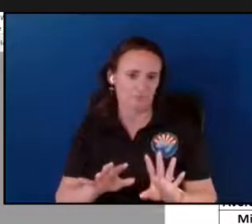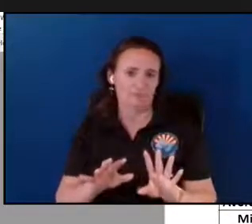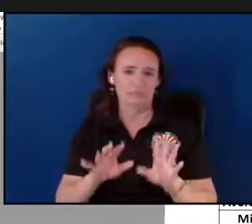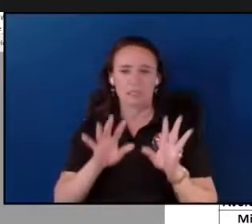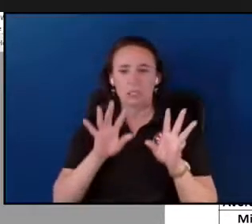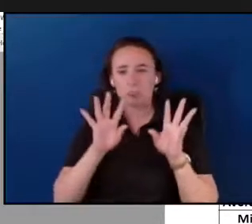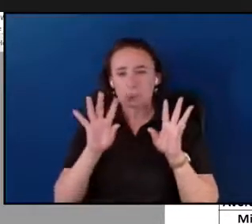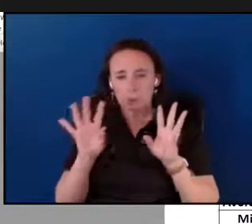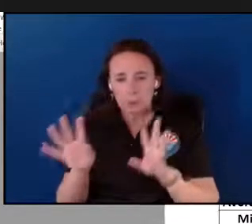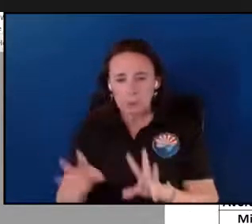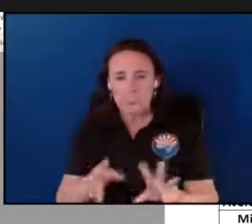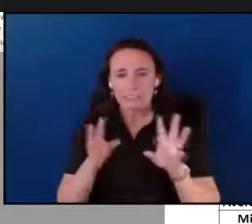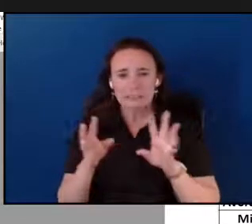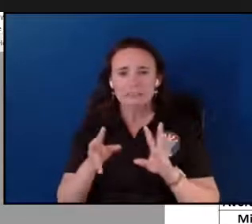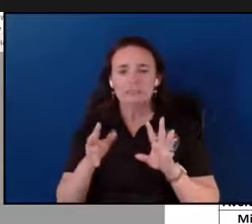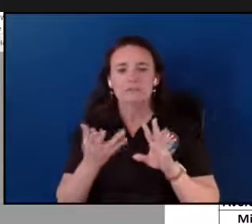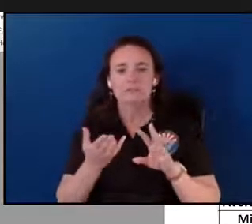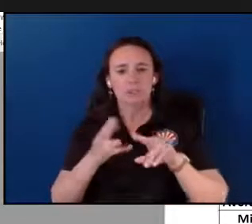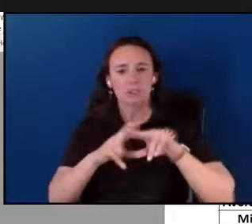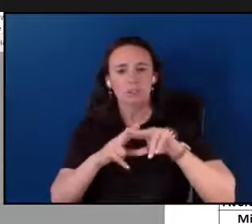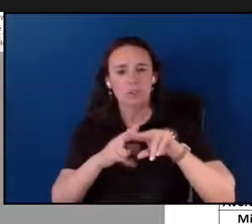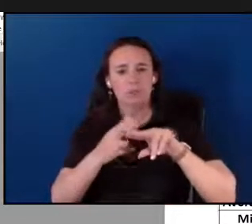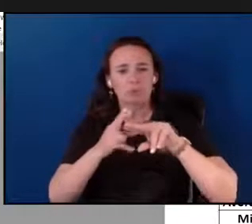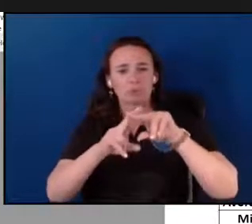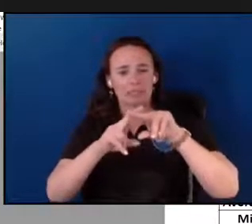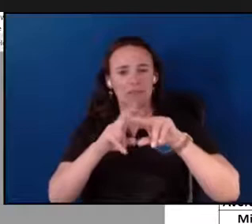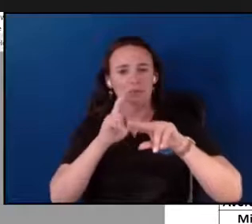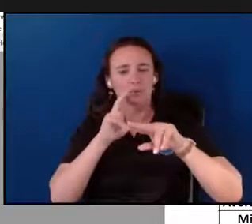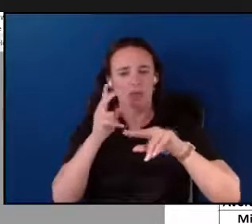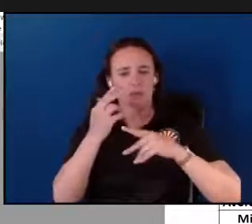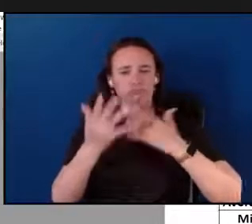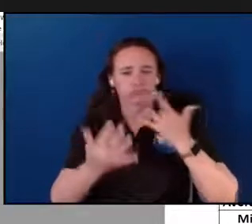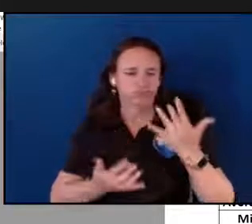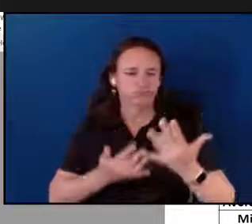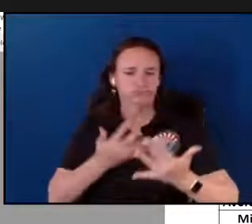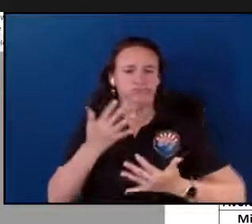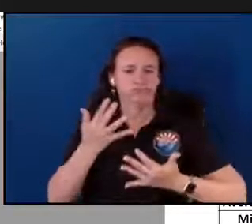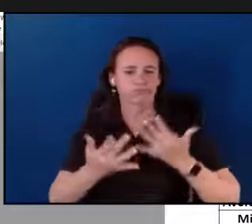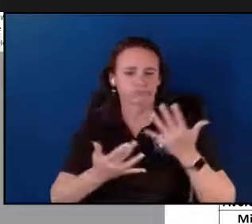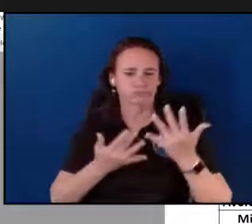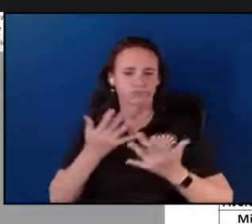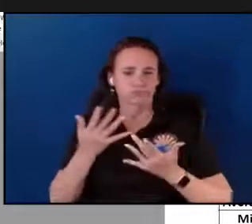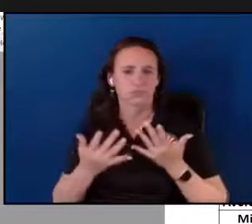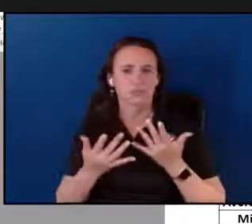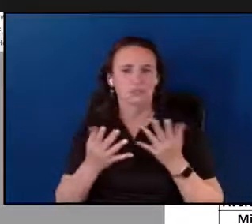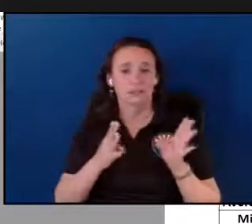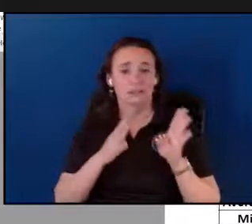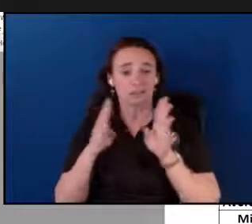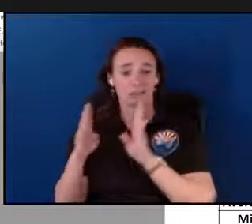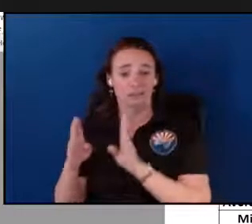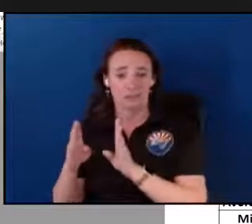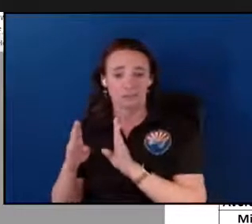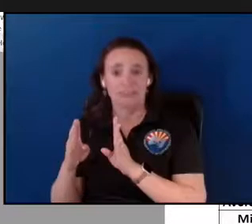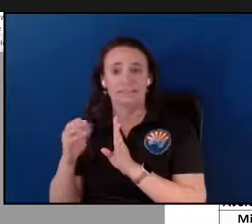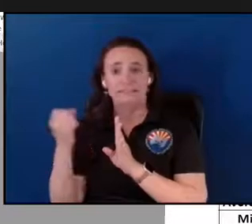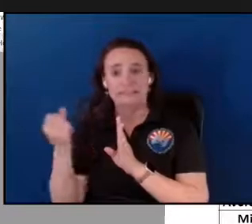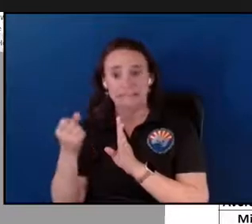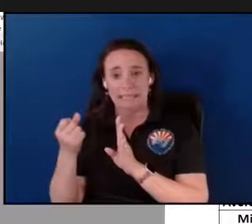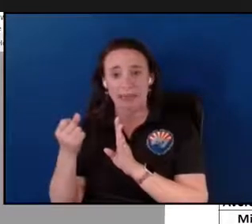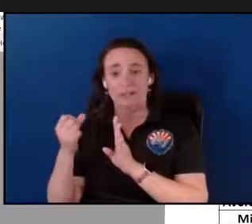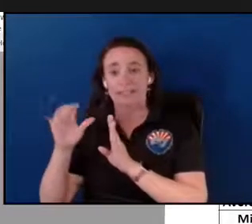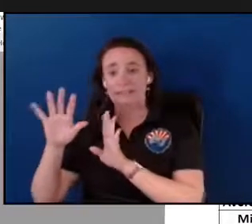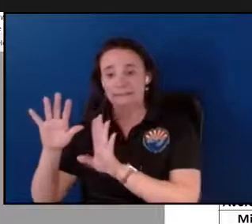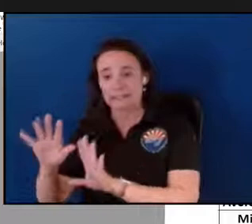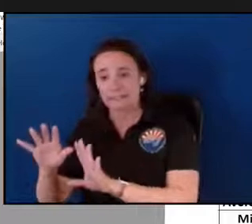to increase, and that's going to start driving the fire behavior even harder. As we get into Saturday, Sunday, and Monday, we